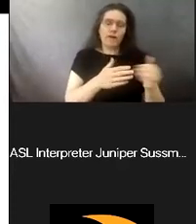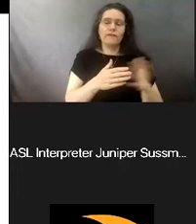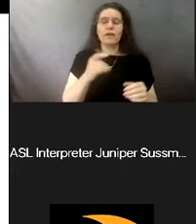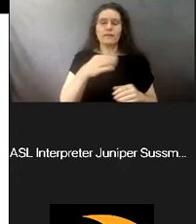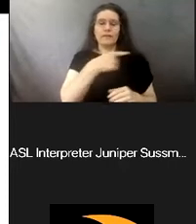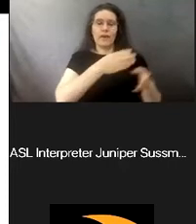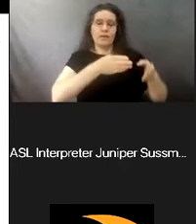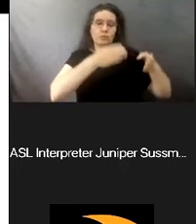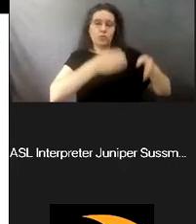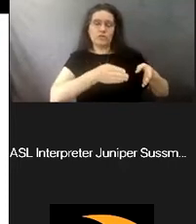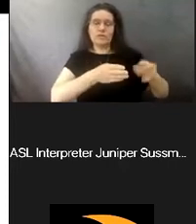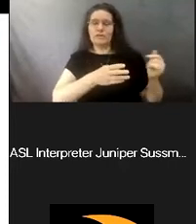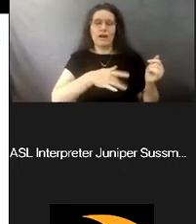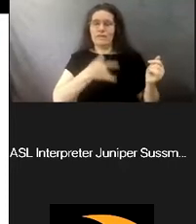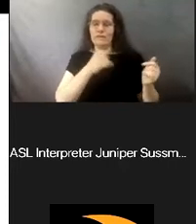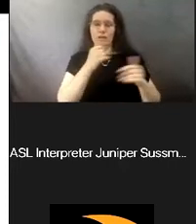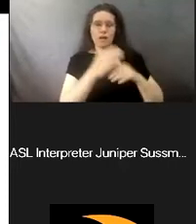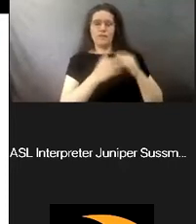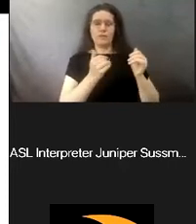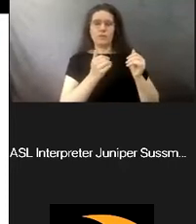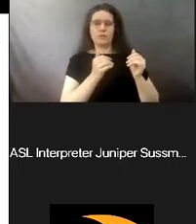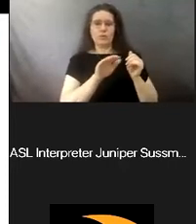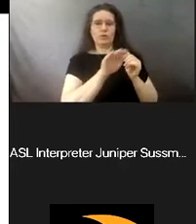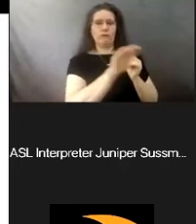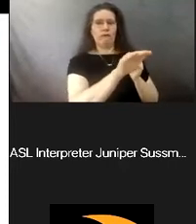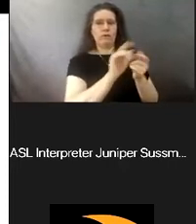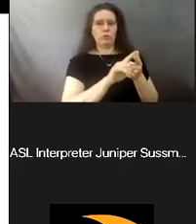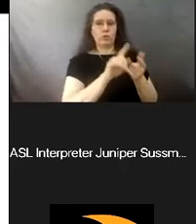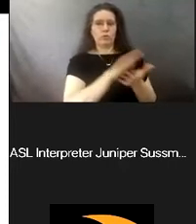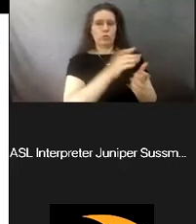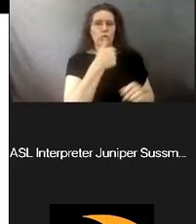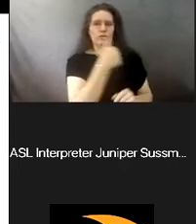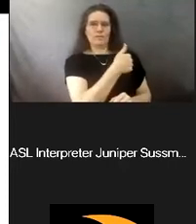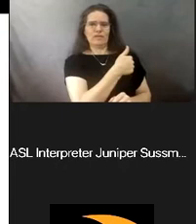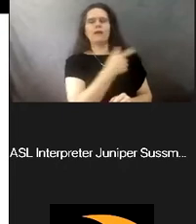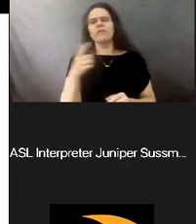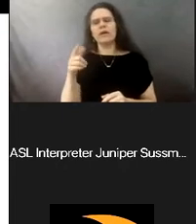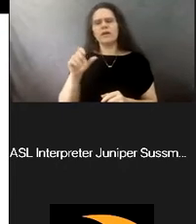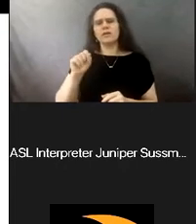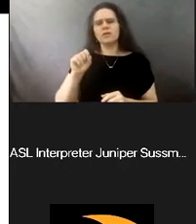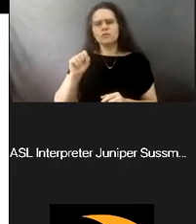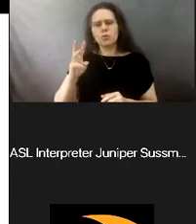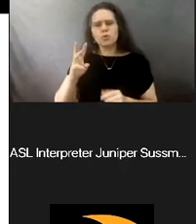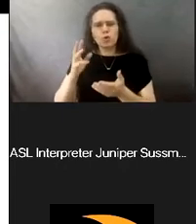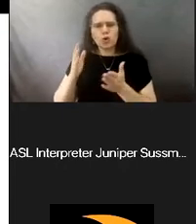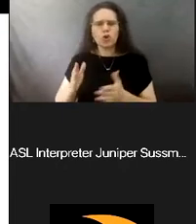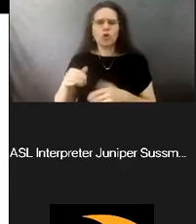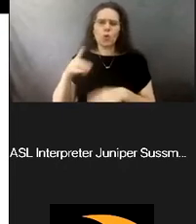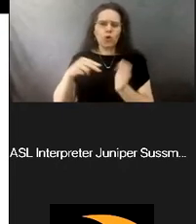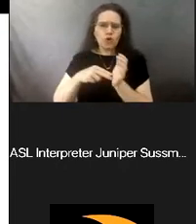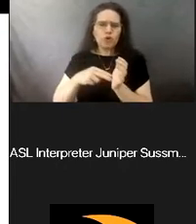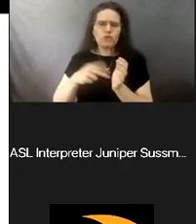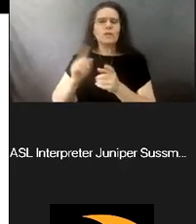comfortable approaching the school, that's a situation where a social worker or a nurse or whoever it is at the healthcare